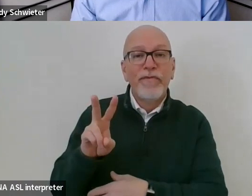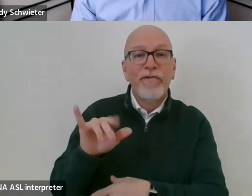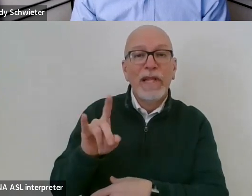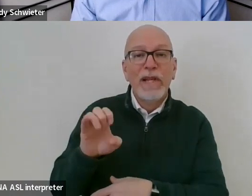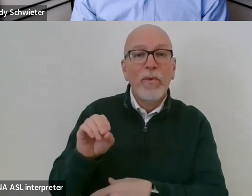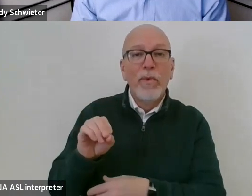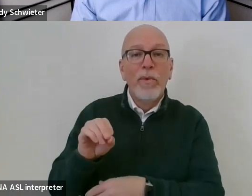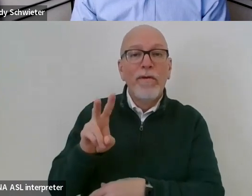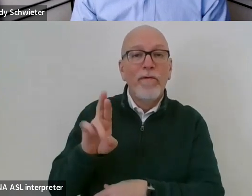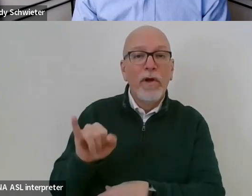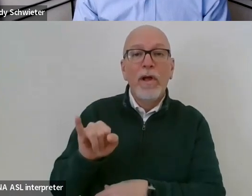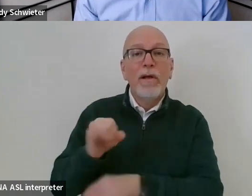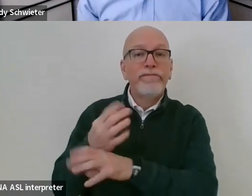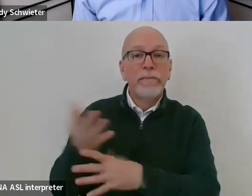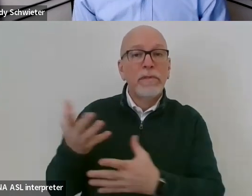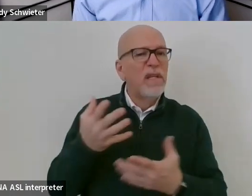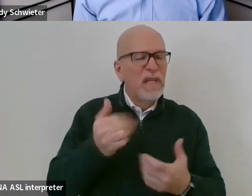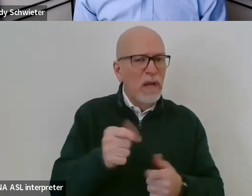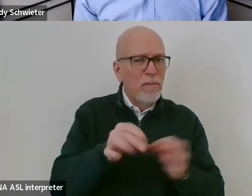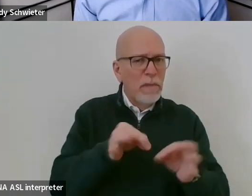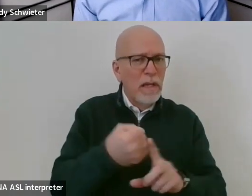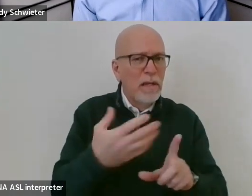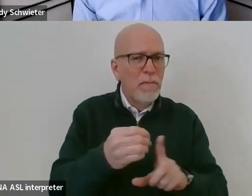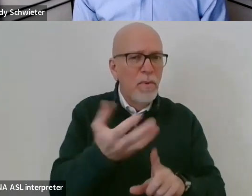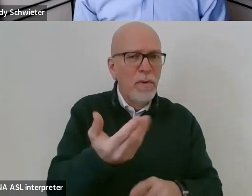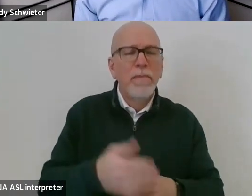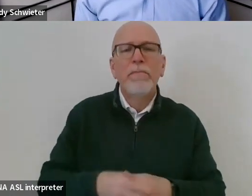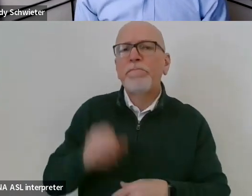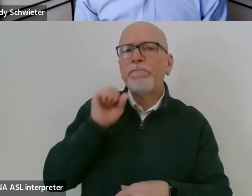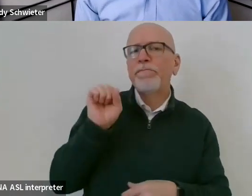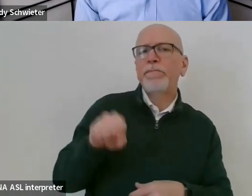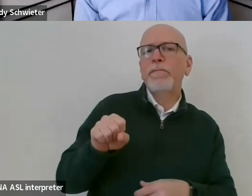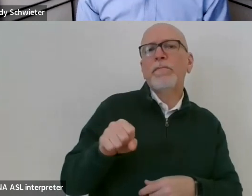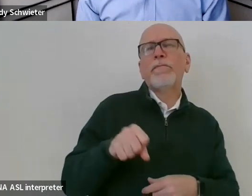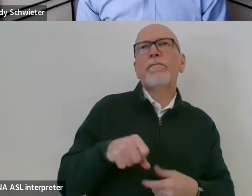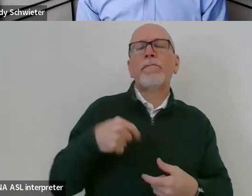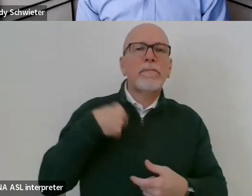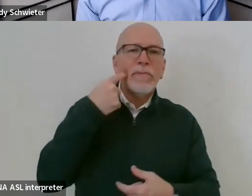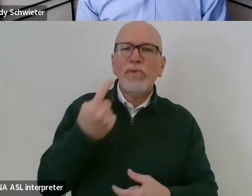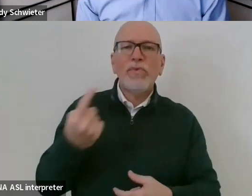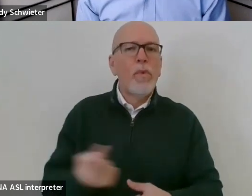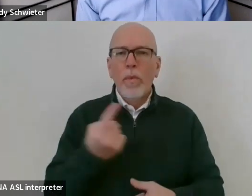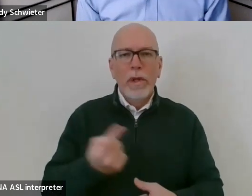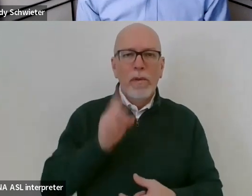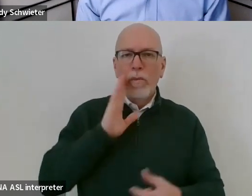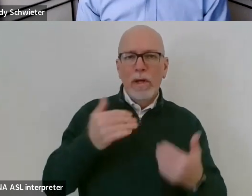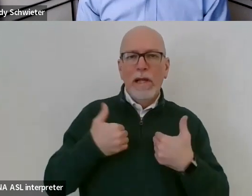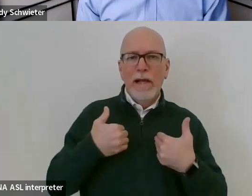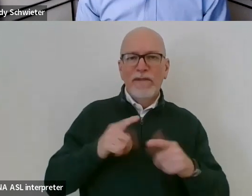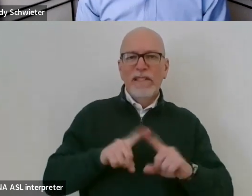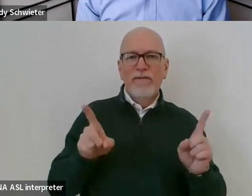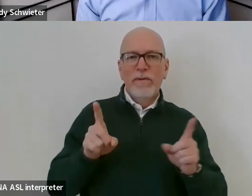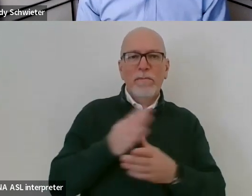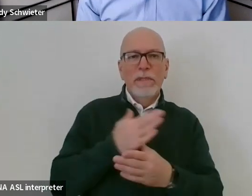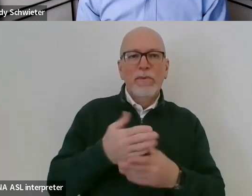phone interpretation. Could you speak to that again? Sure. I think there's always going to be a difference